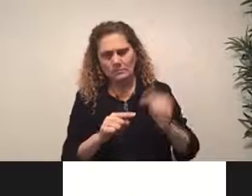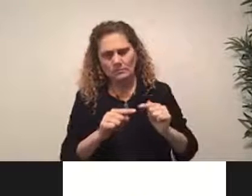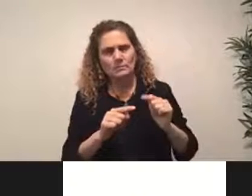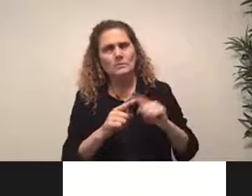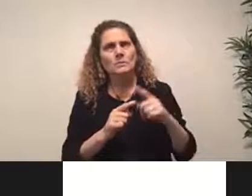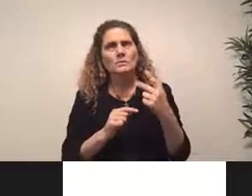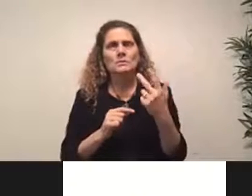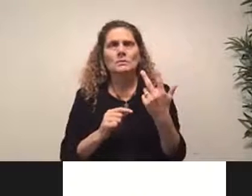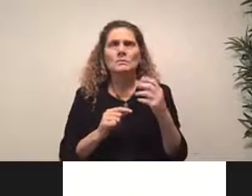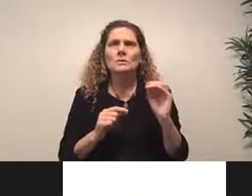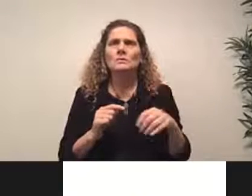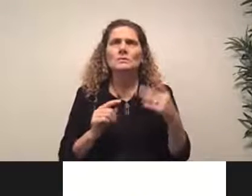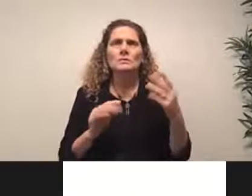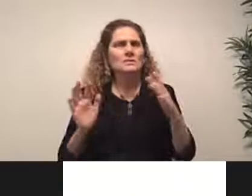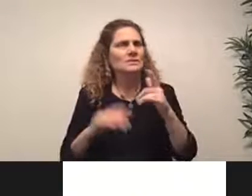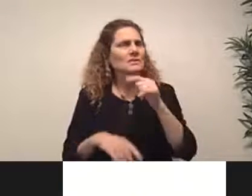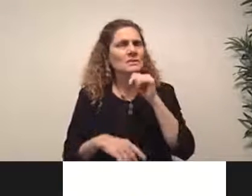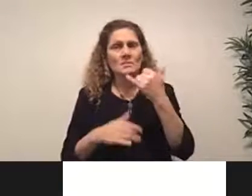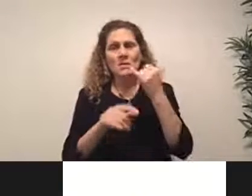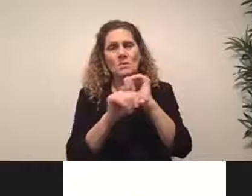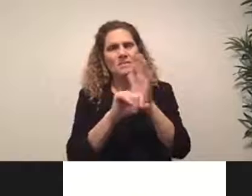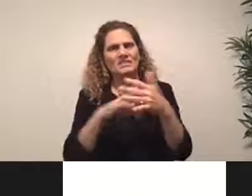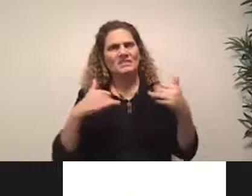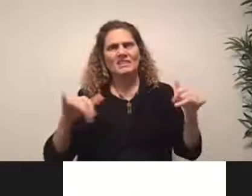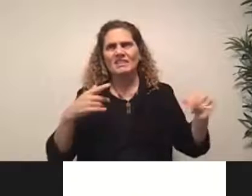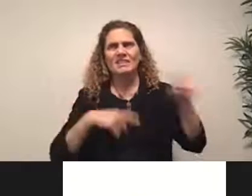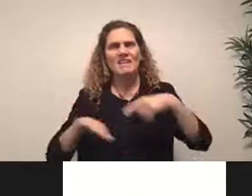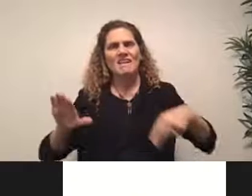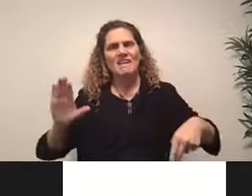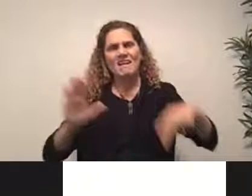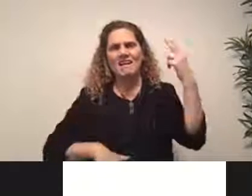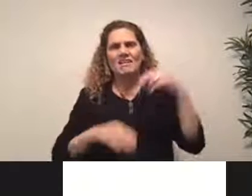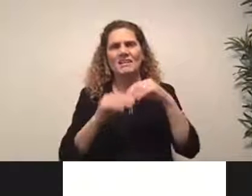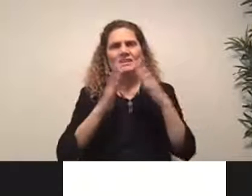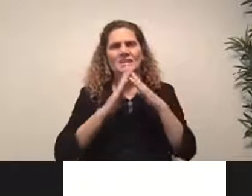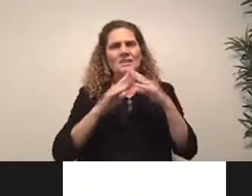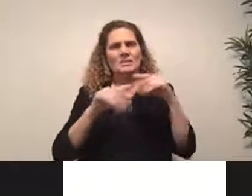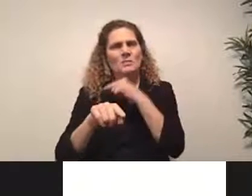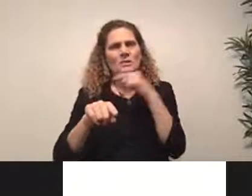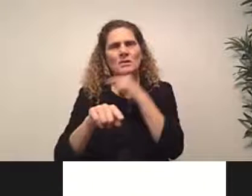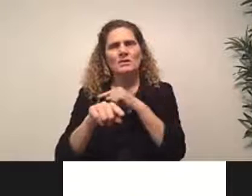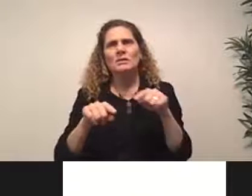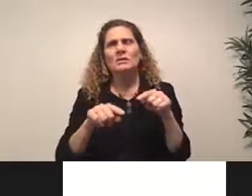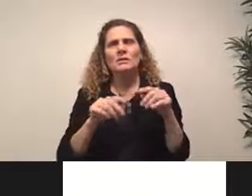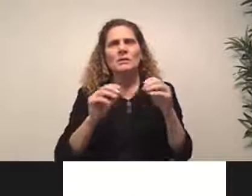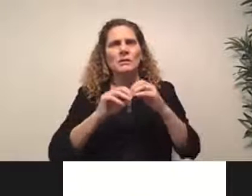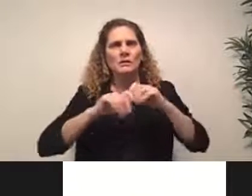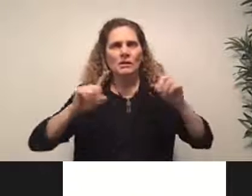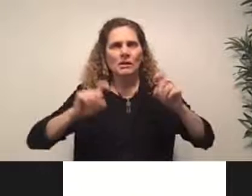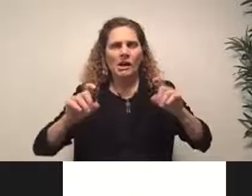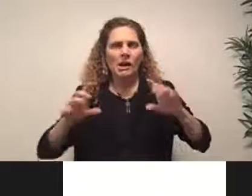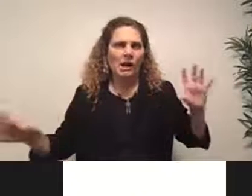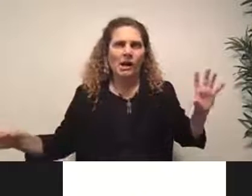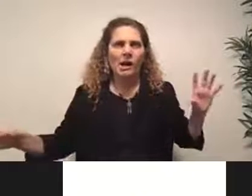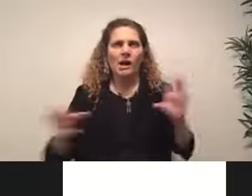too prevalent in this city. But we continue to do the testing. We're now at about 3,300 tests performed